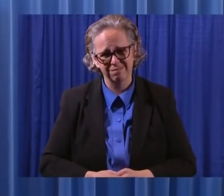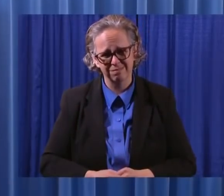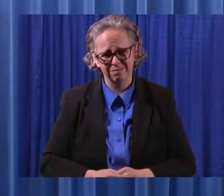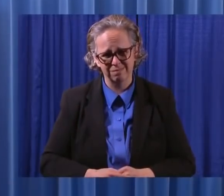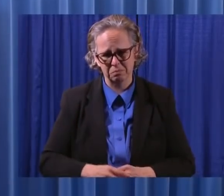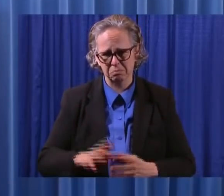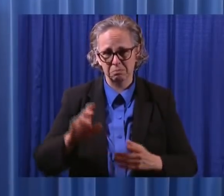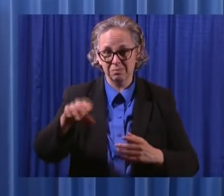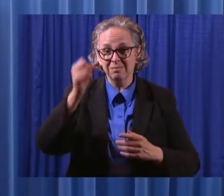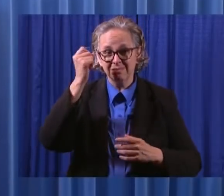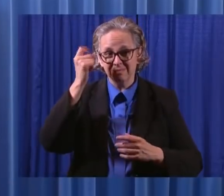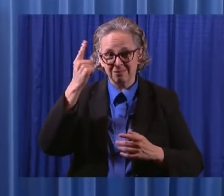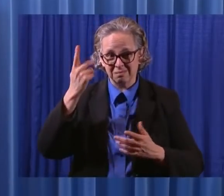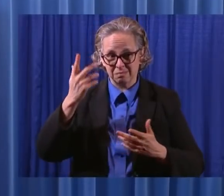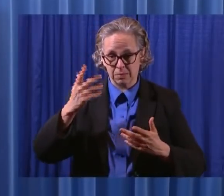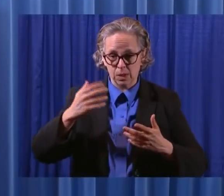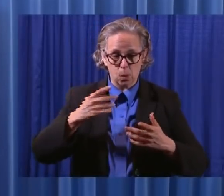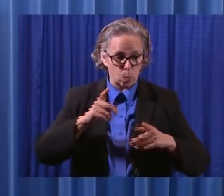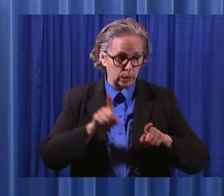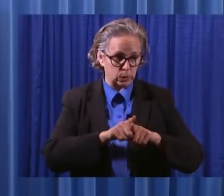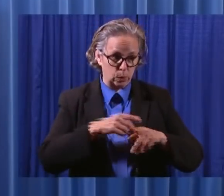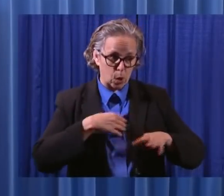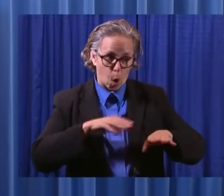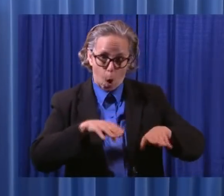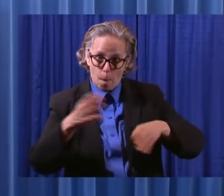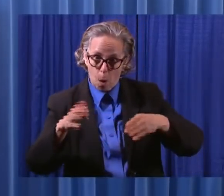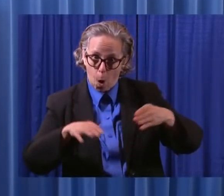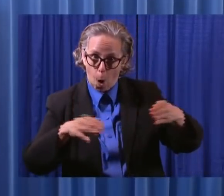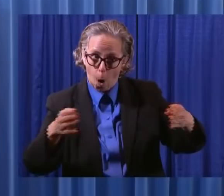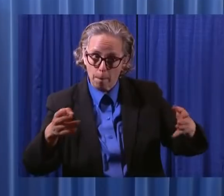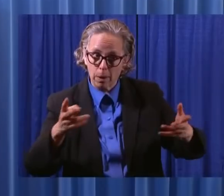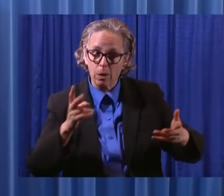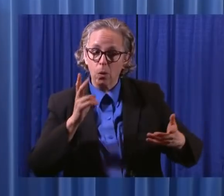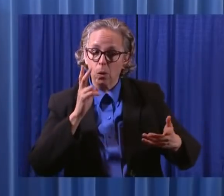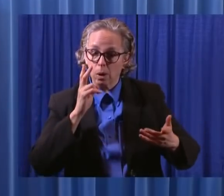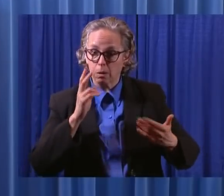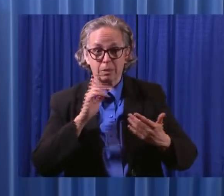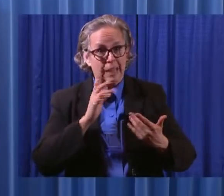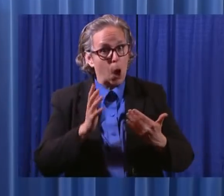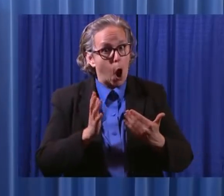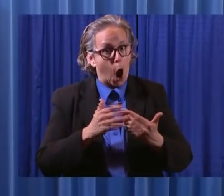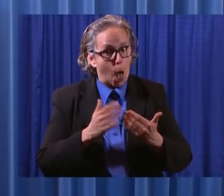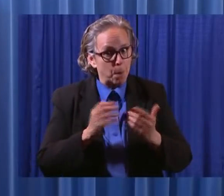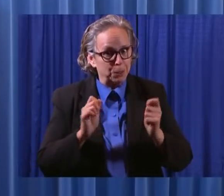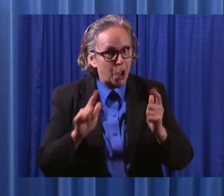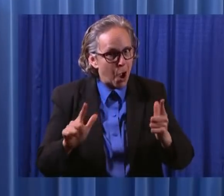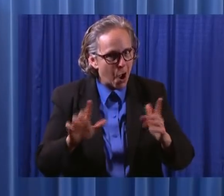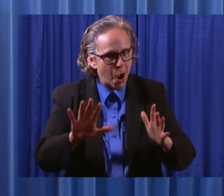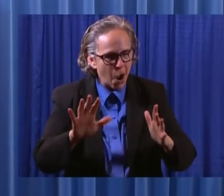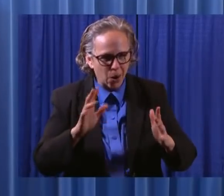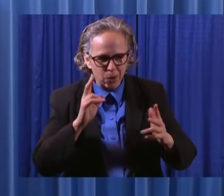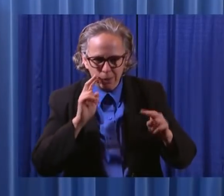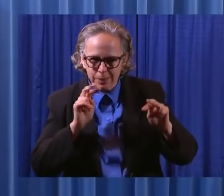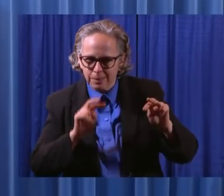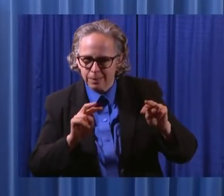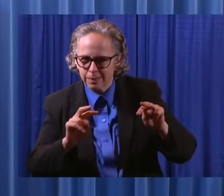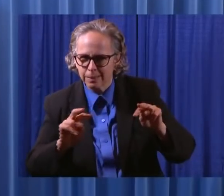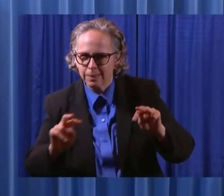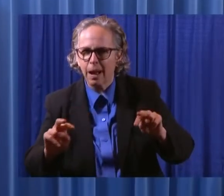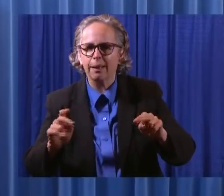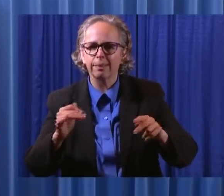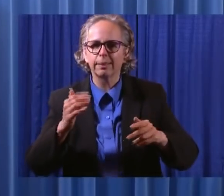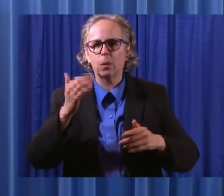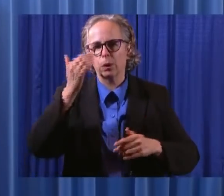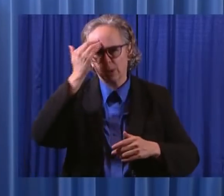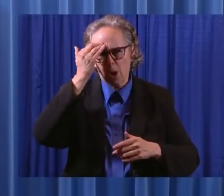up virtually everything in society today. We've obviously changed that in regard to what people